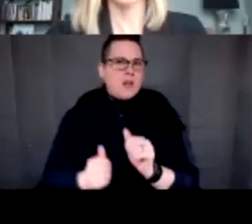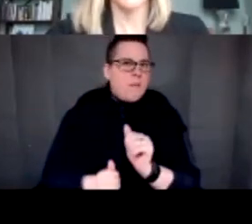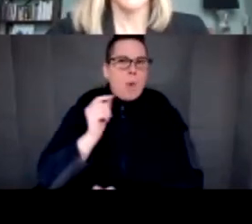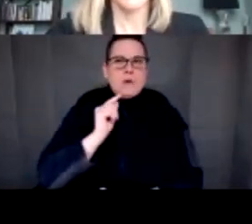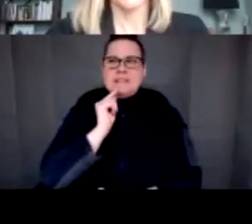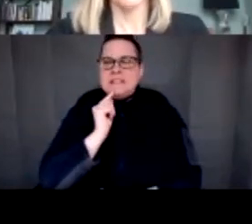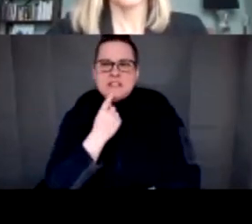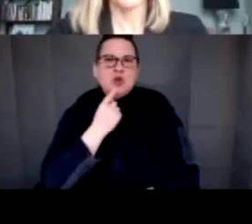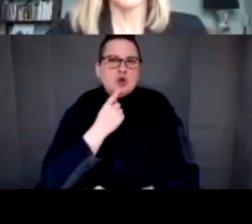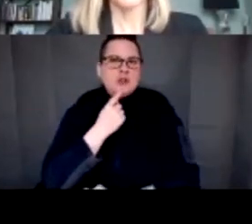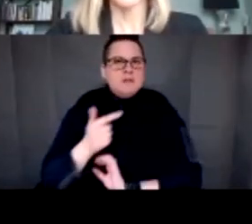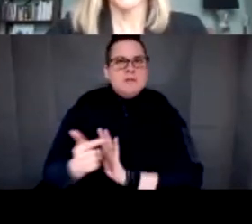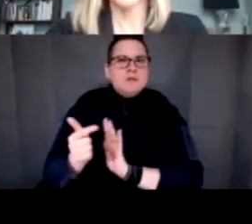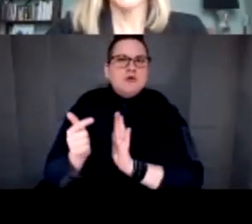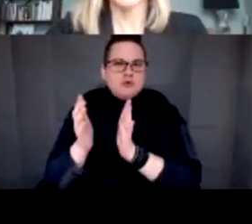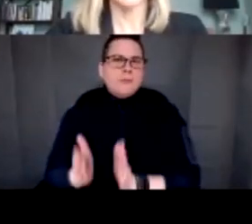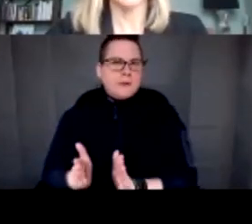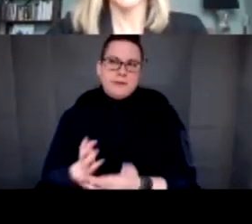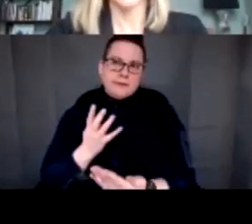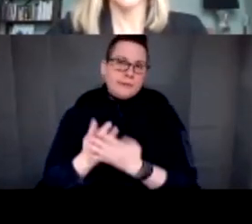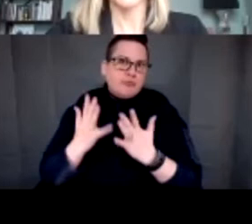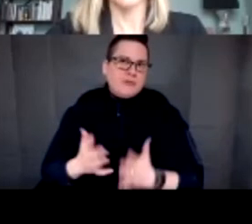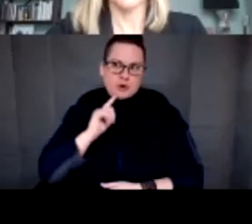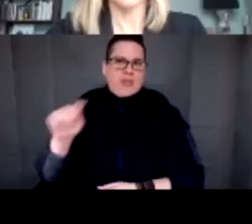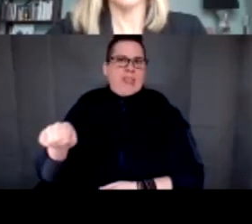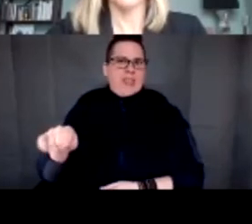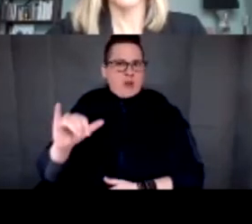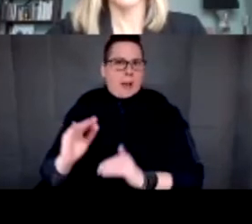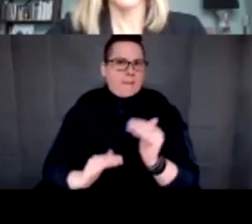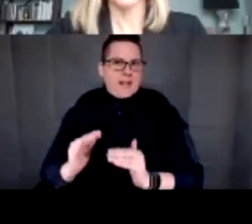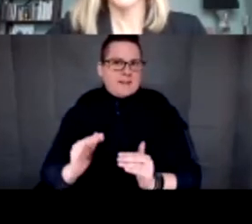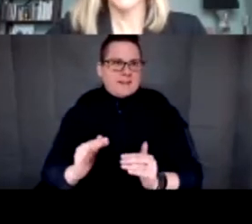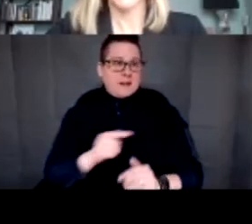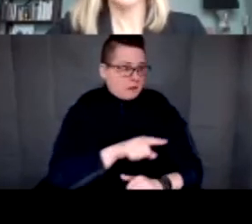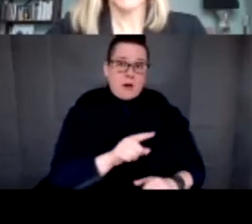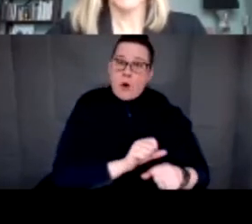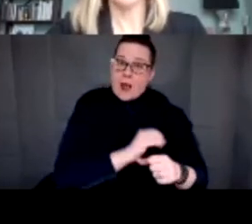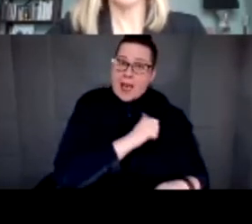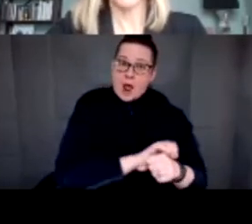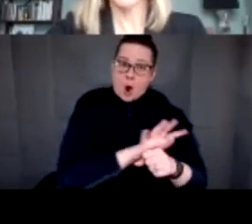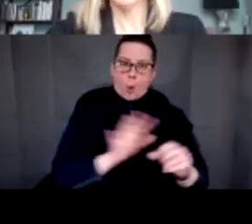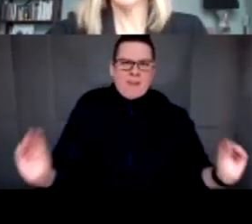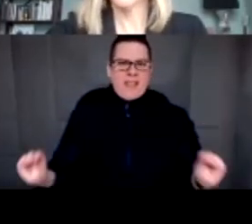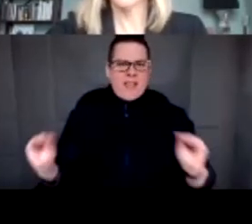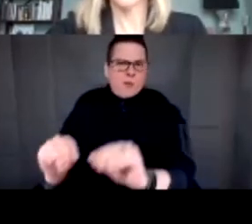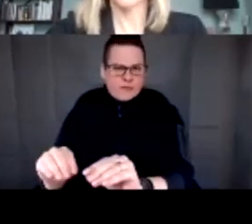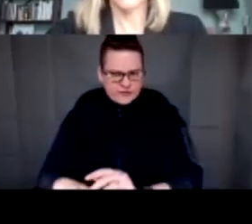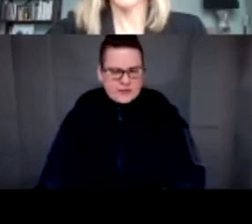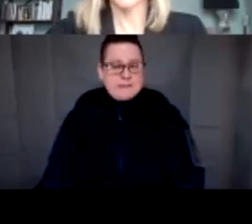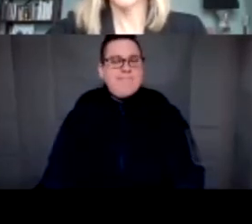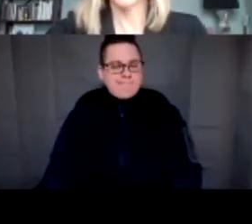serious prisoners, basically in terms of offense. So move to